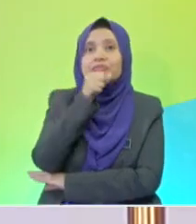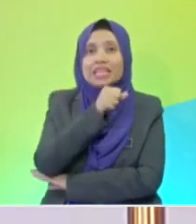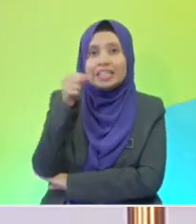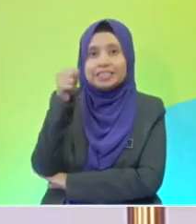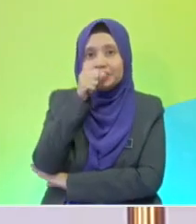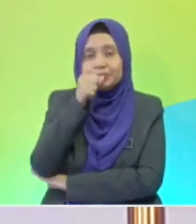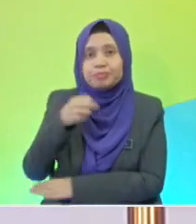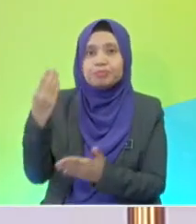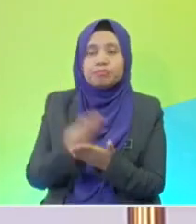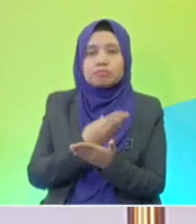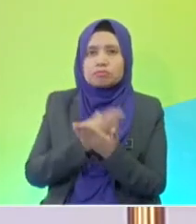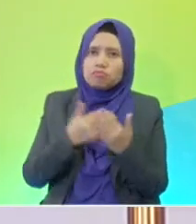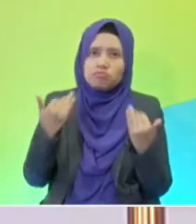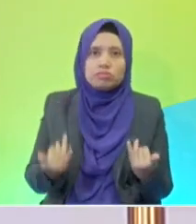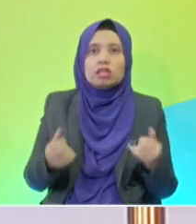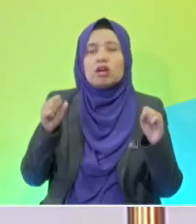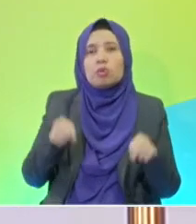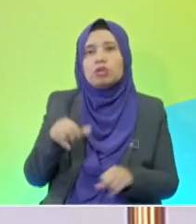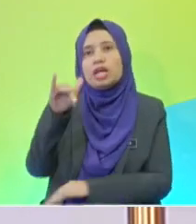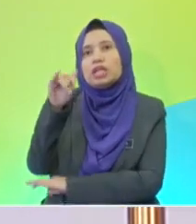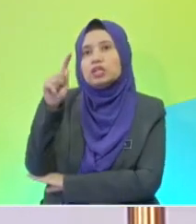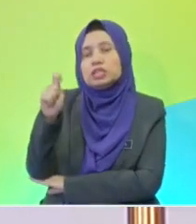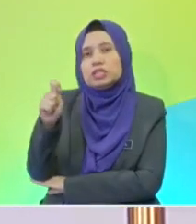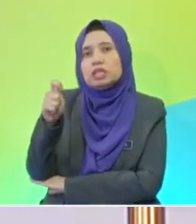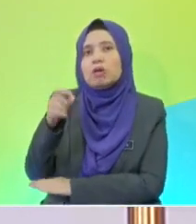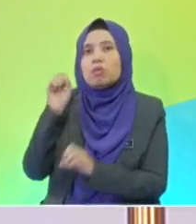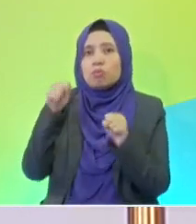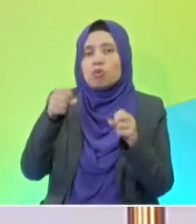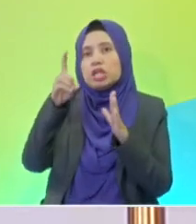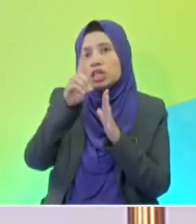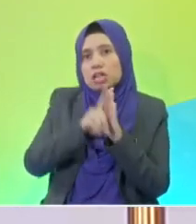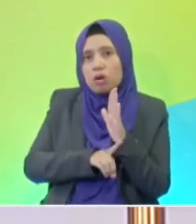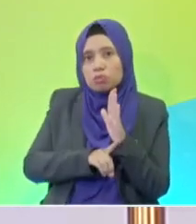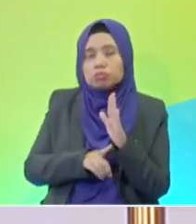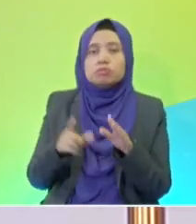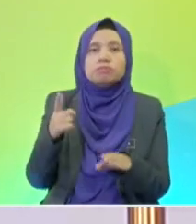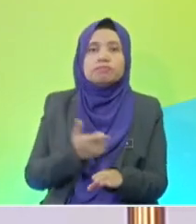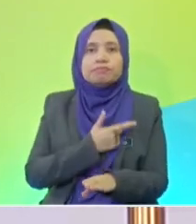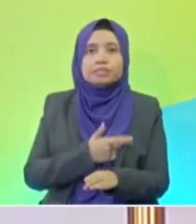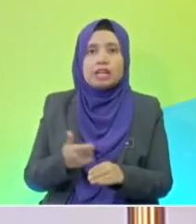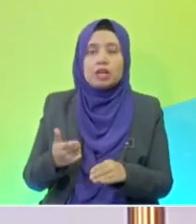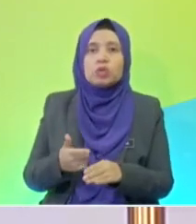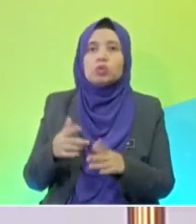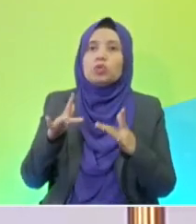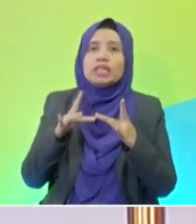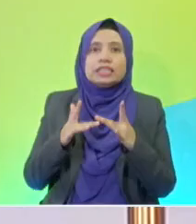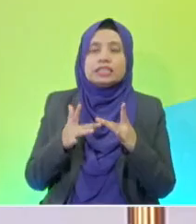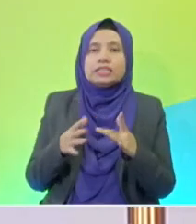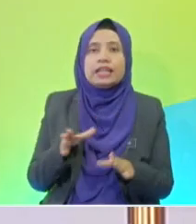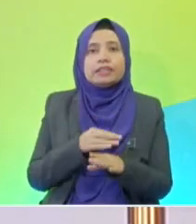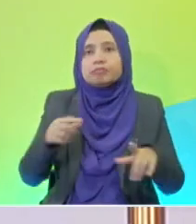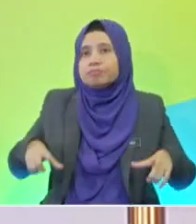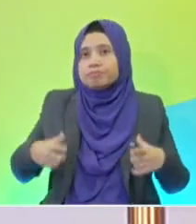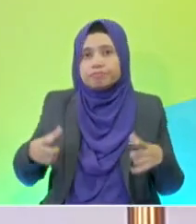go to YouTube, we just download the songs that's newly released, and we're done. We can listen to the